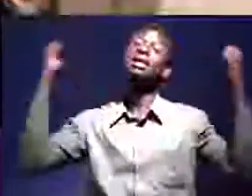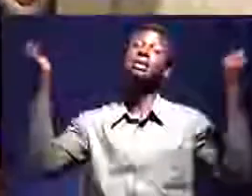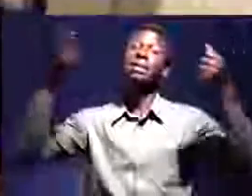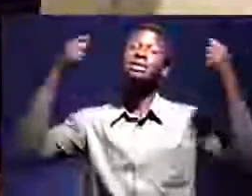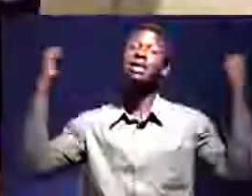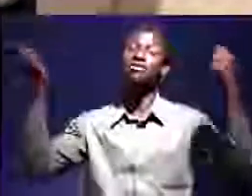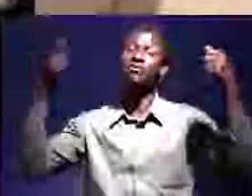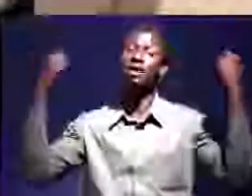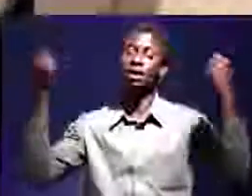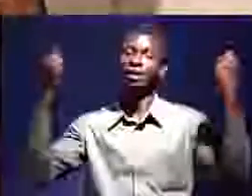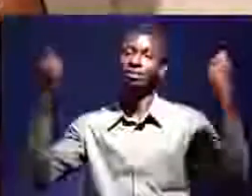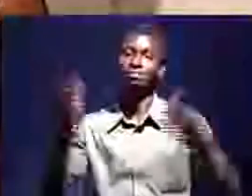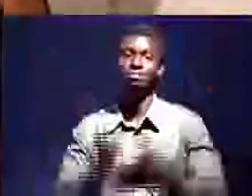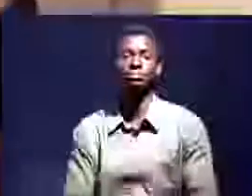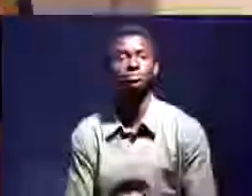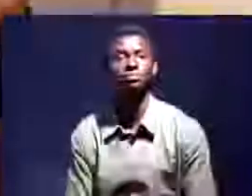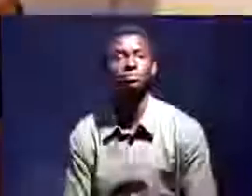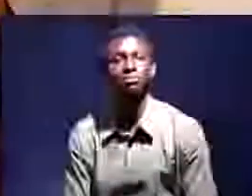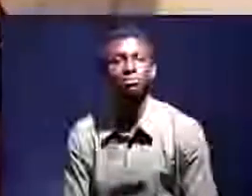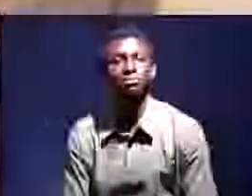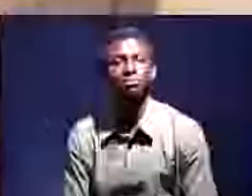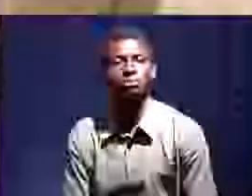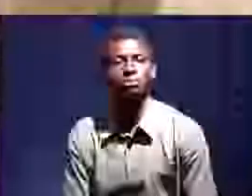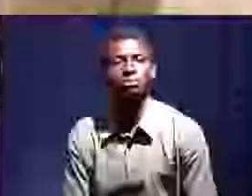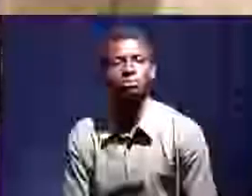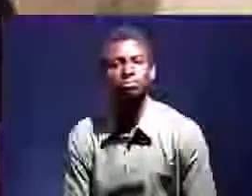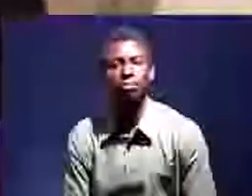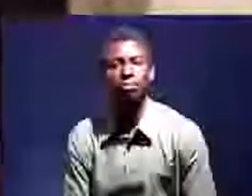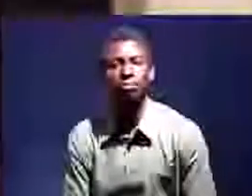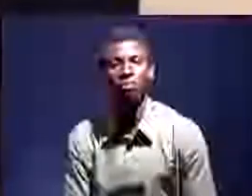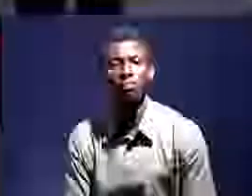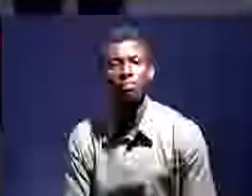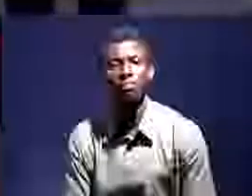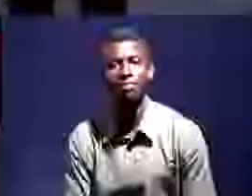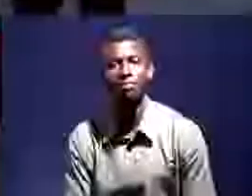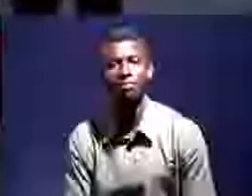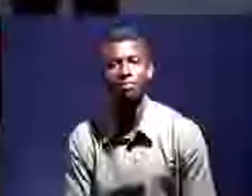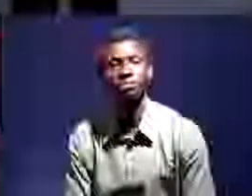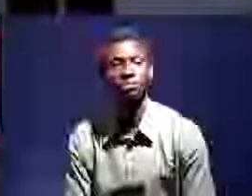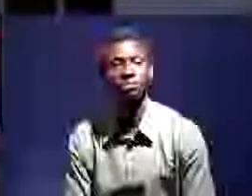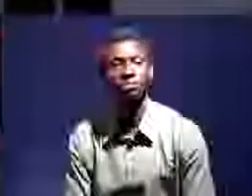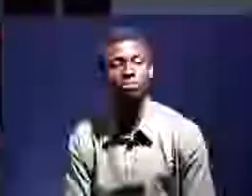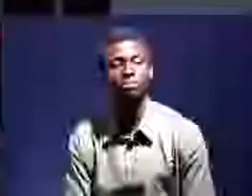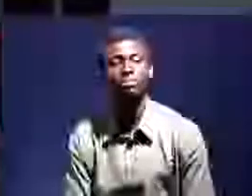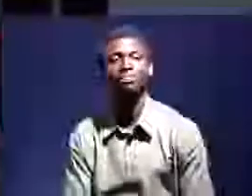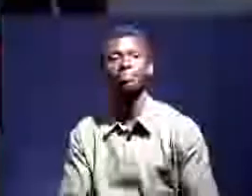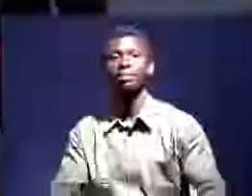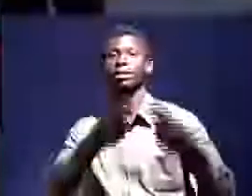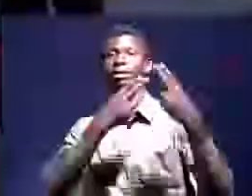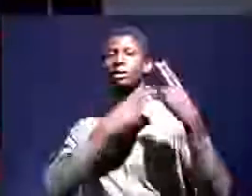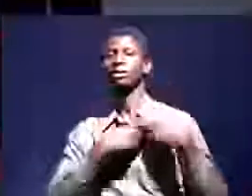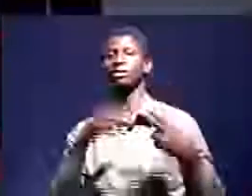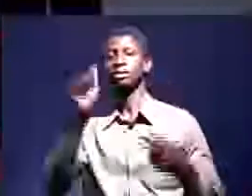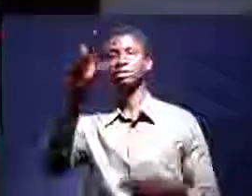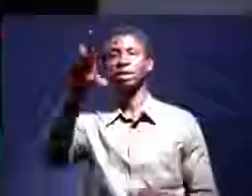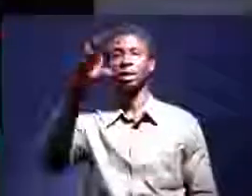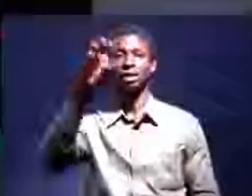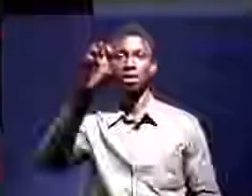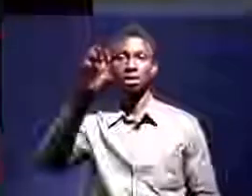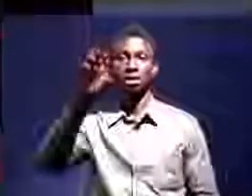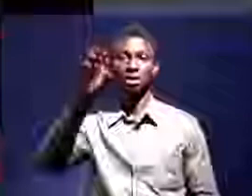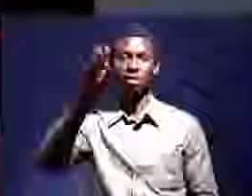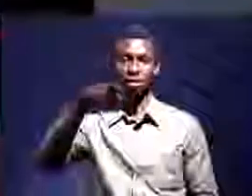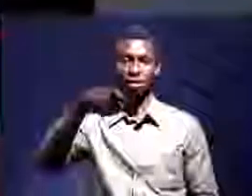Alex writes from the Ukraine that he's watching in the former Soviet Union. Dr. Alex Magufa anatuma